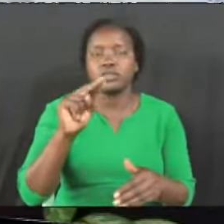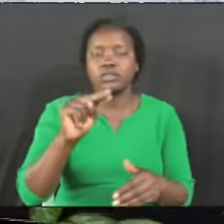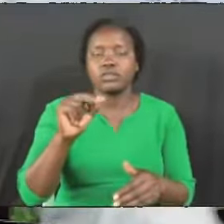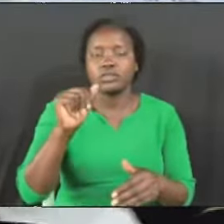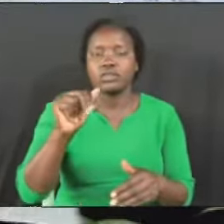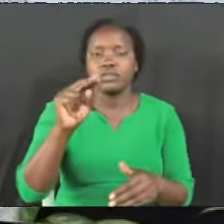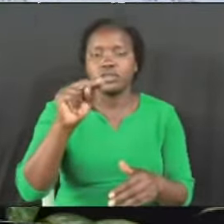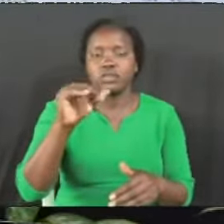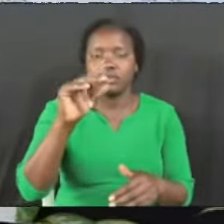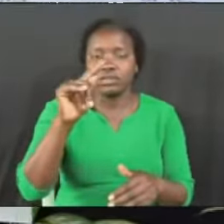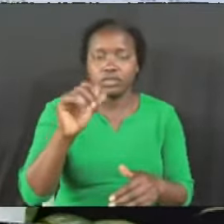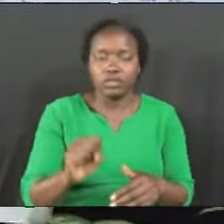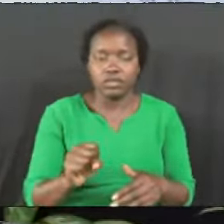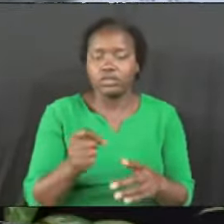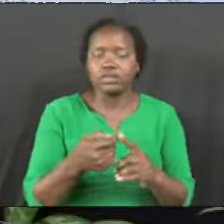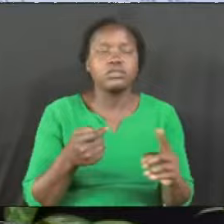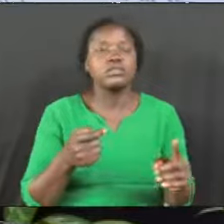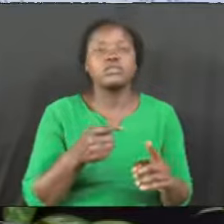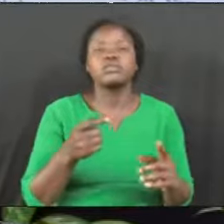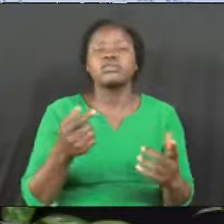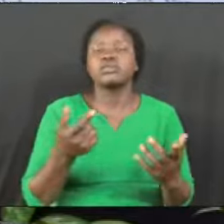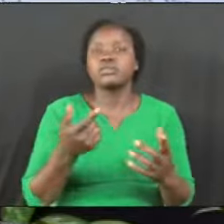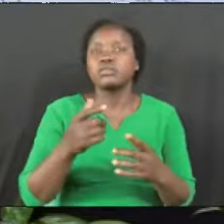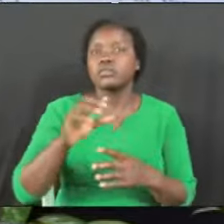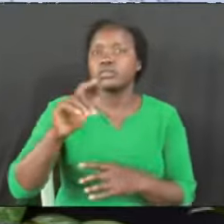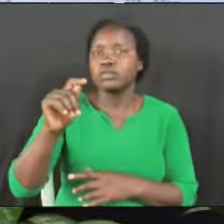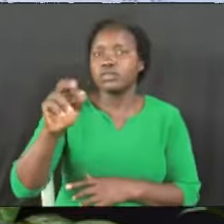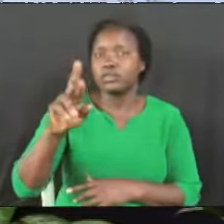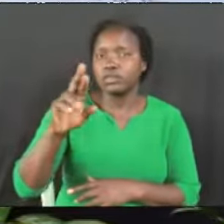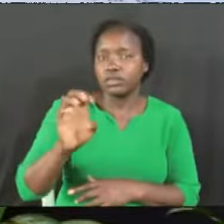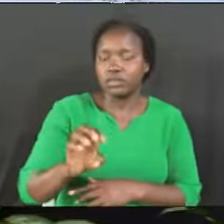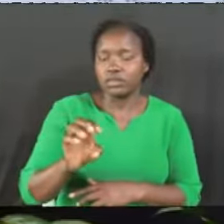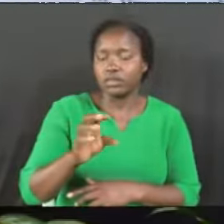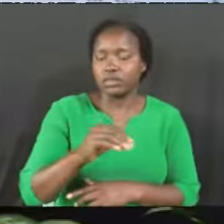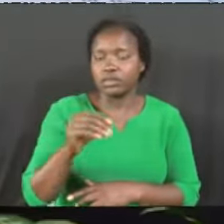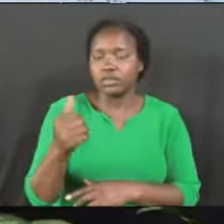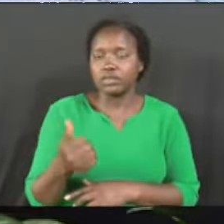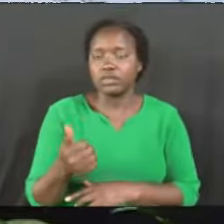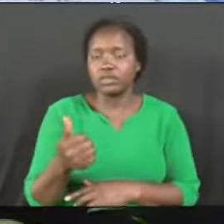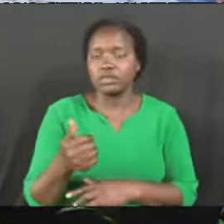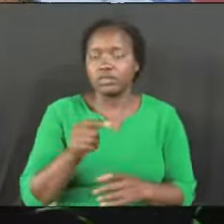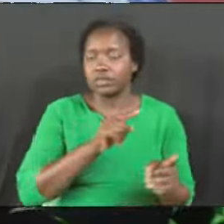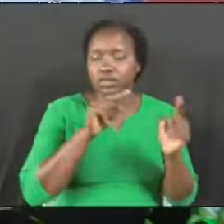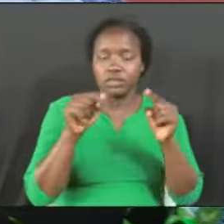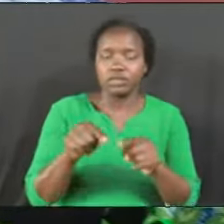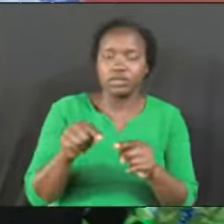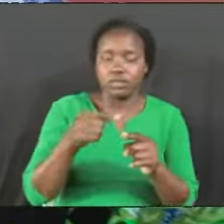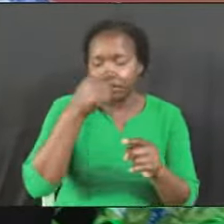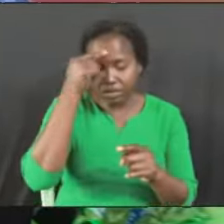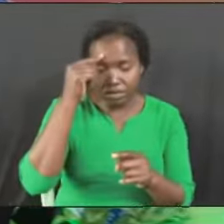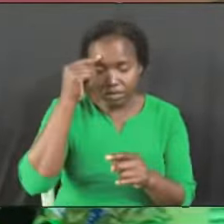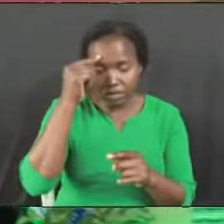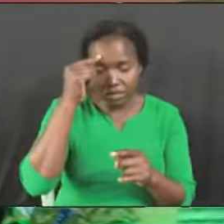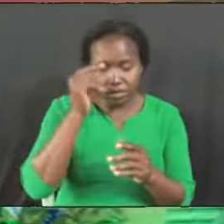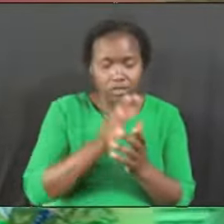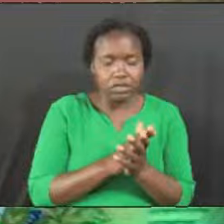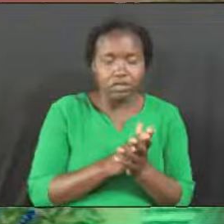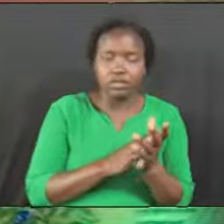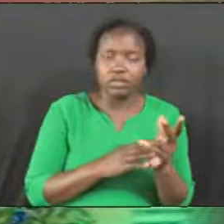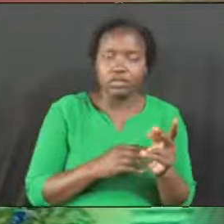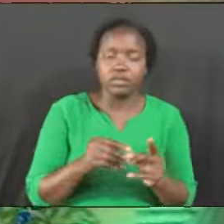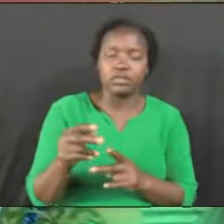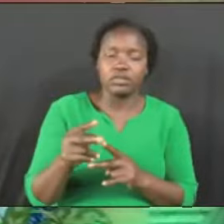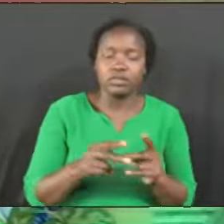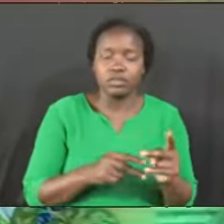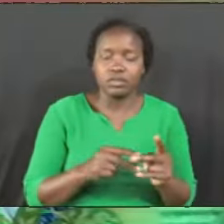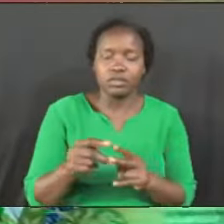and Sidon. They've come to him because they are at variance with